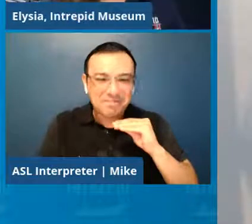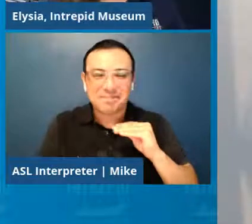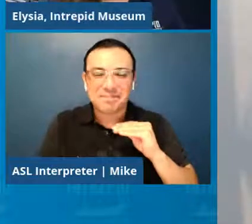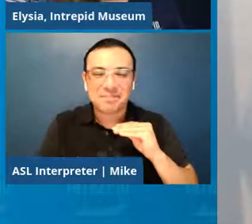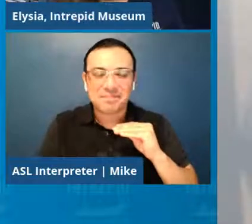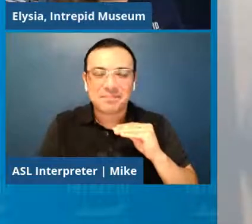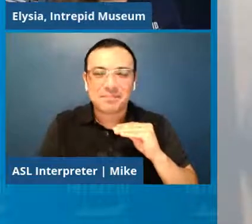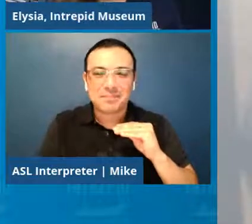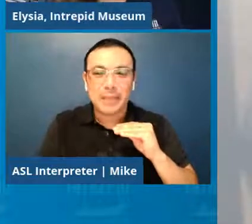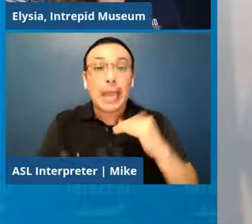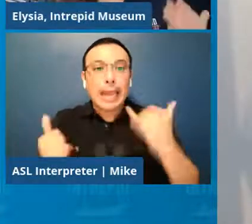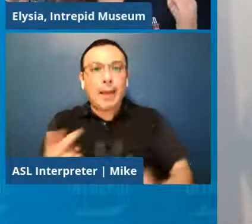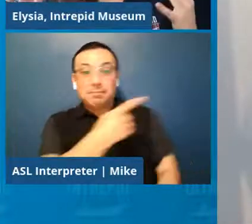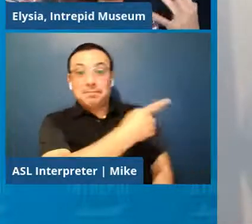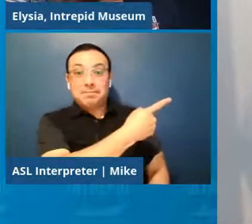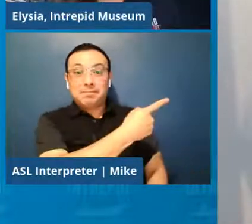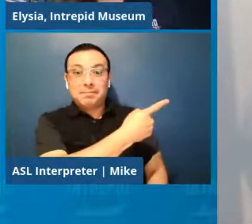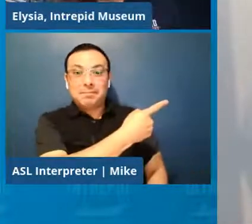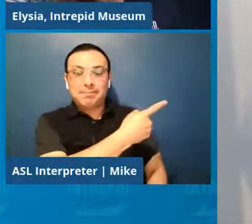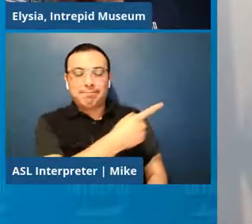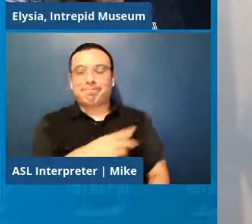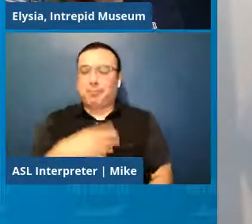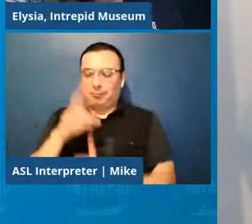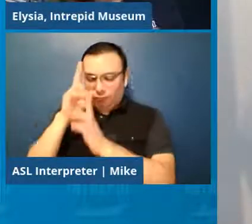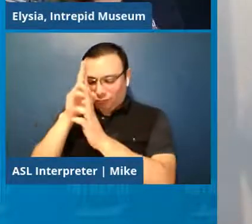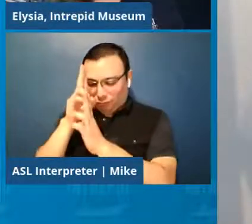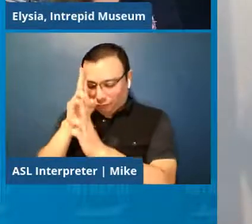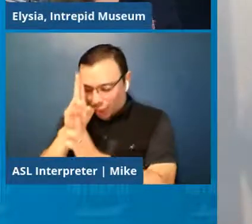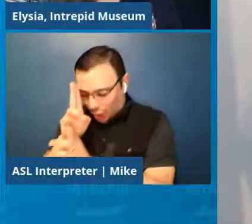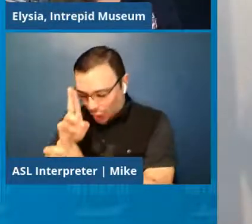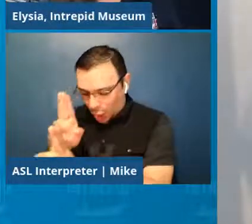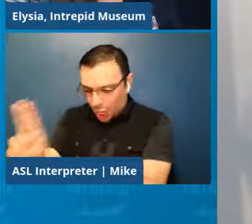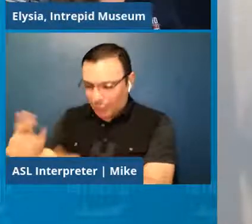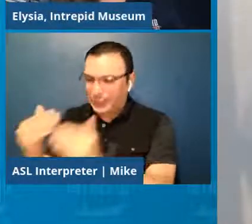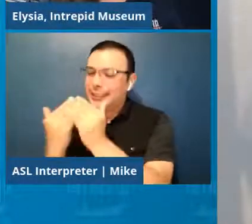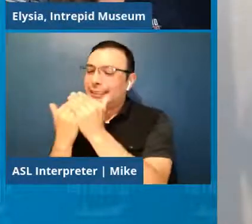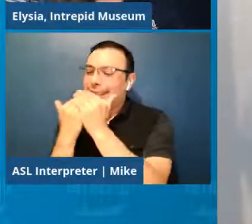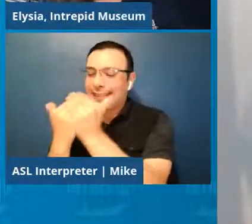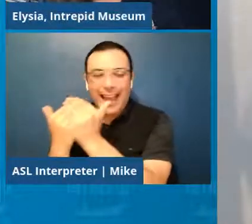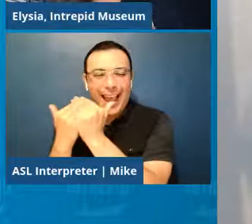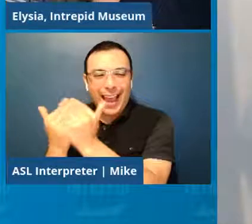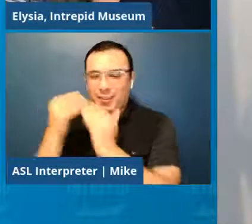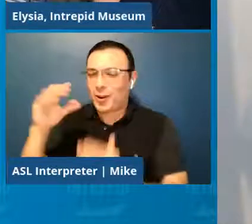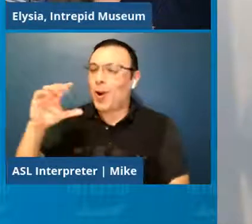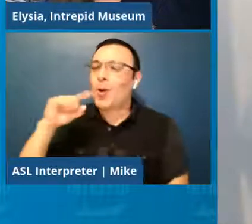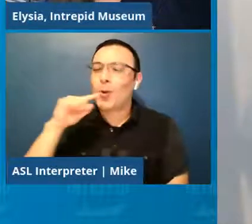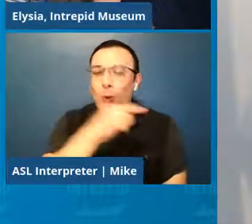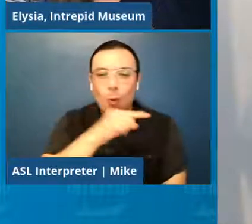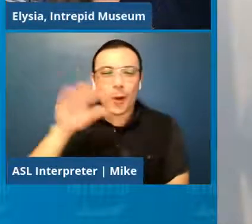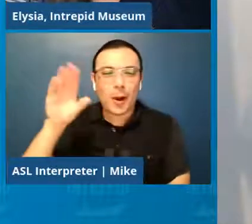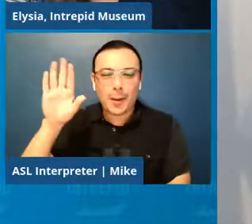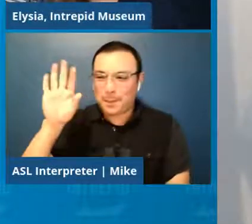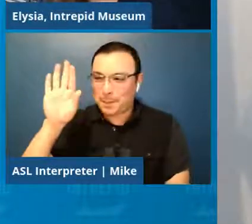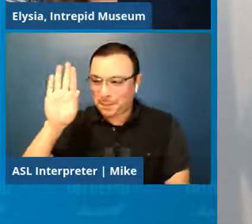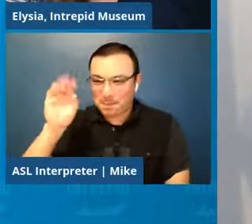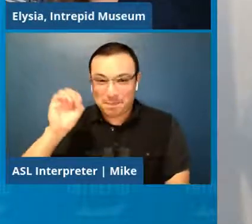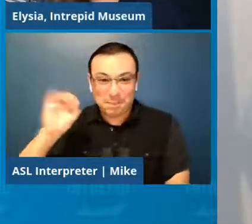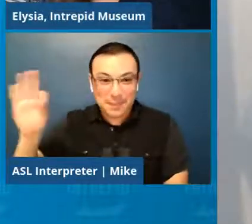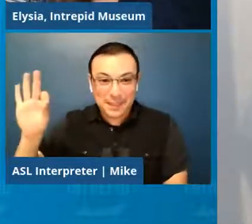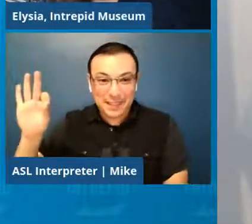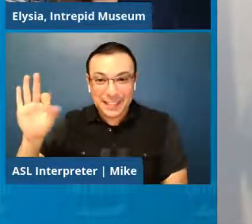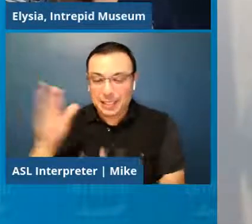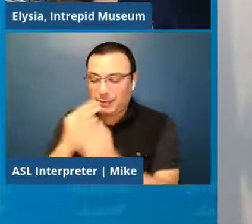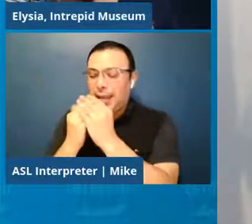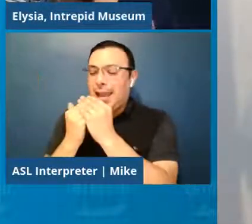infamous corned beef sandwich. It is an actual sandwich memorialized in resin at the Gus Grissom Memorial Museum